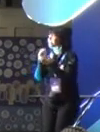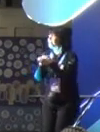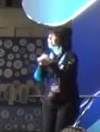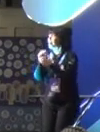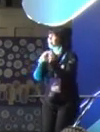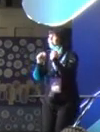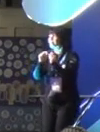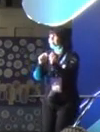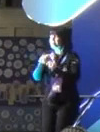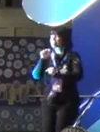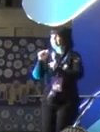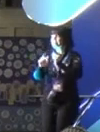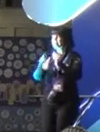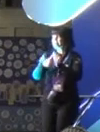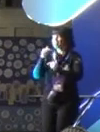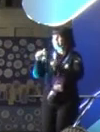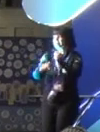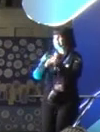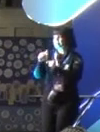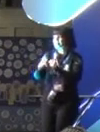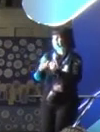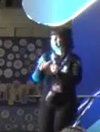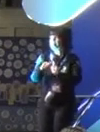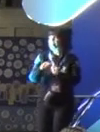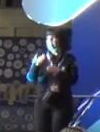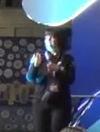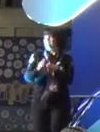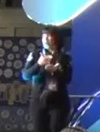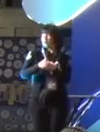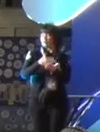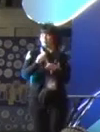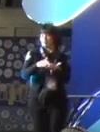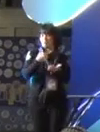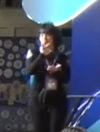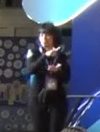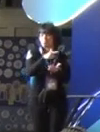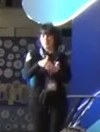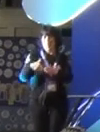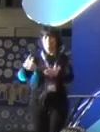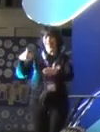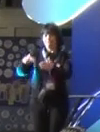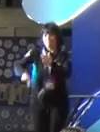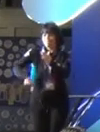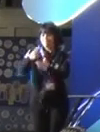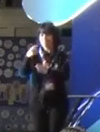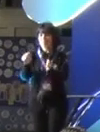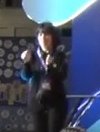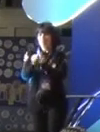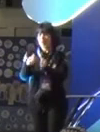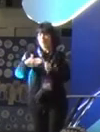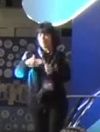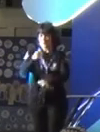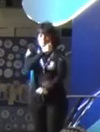imensa. Trabalho com o teu livro desde a primeira edição, com os meus alunos.